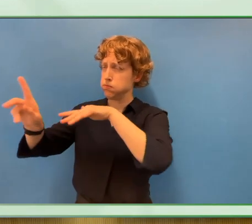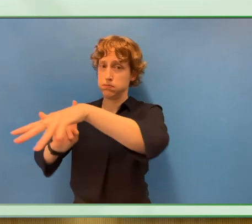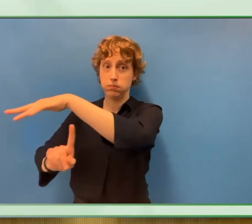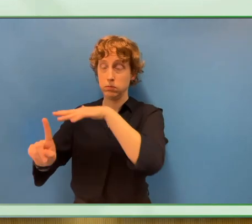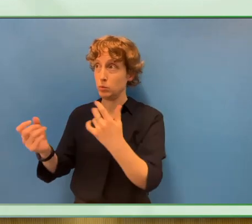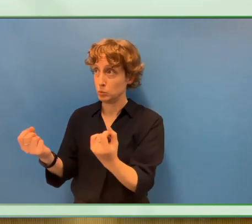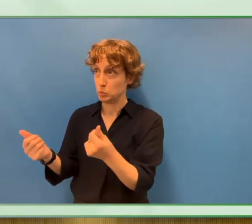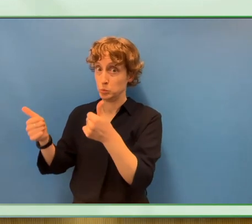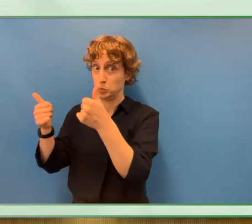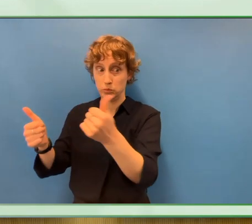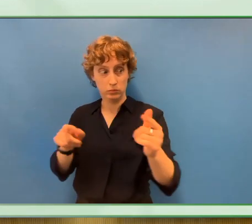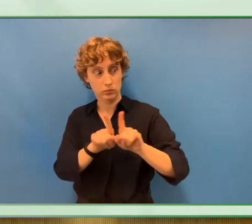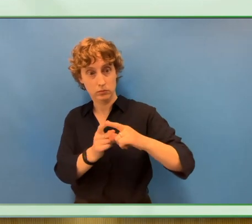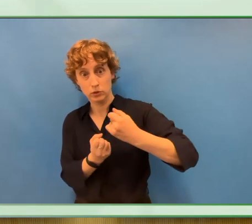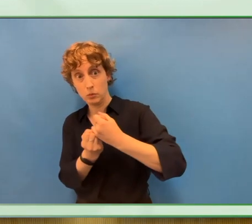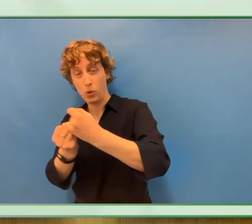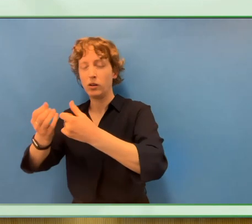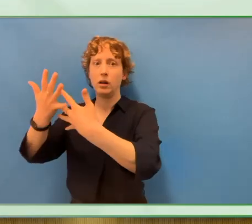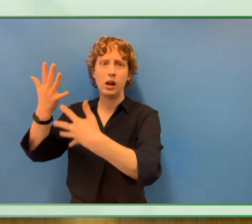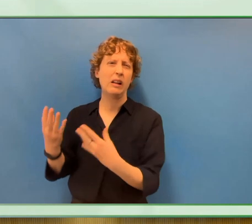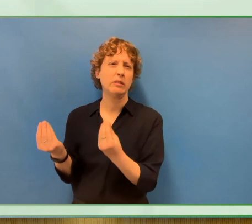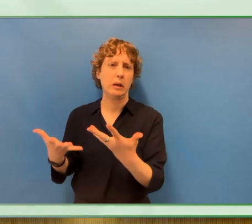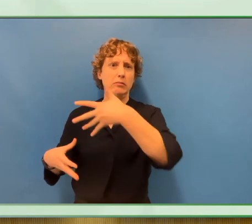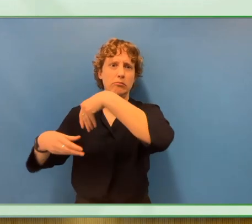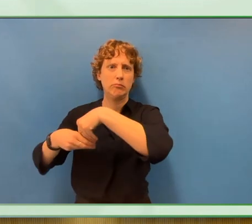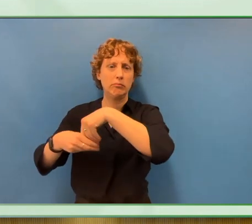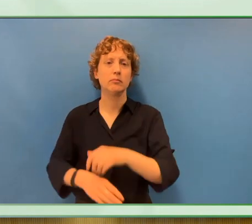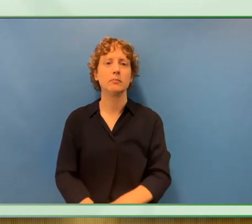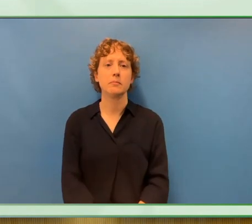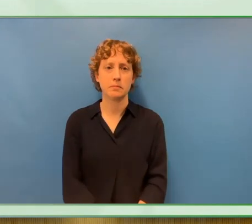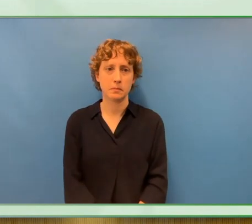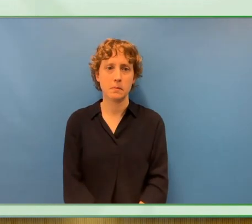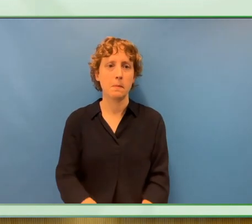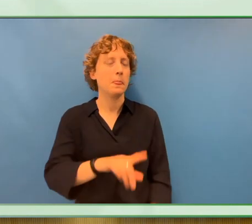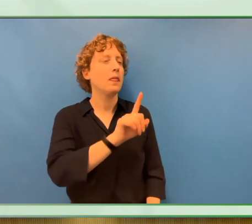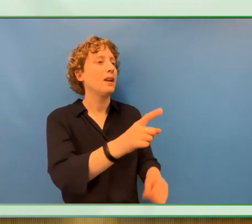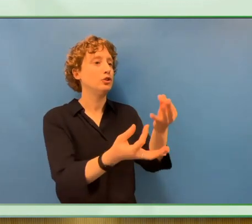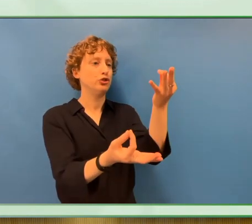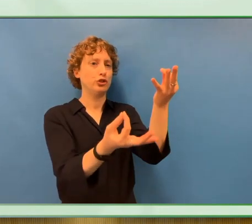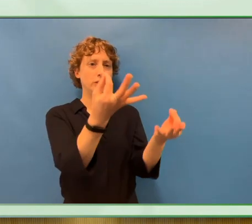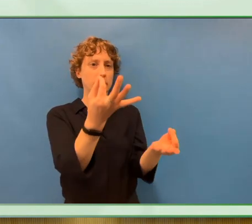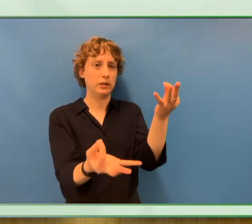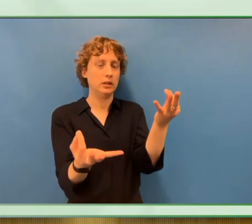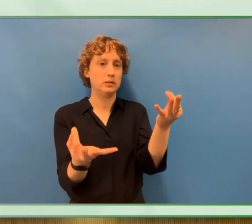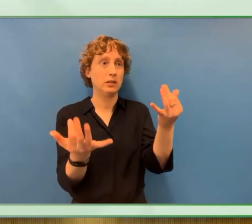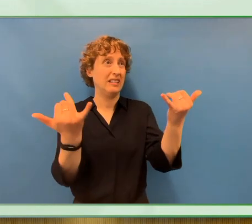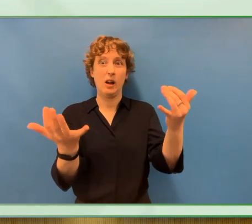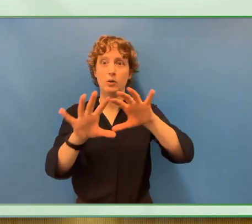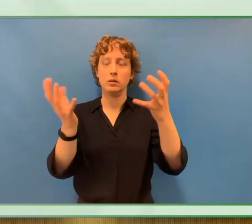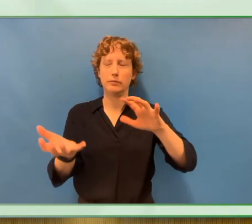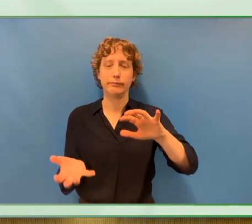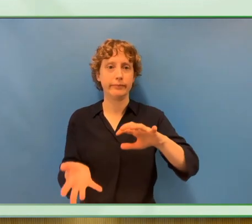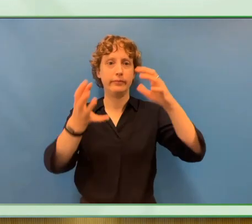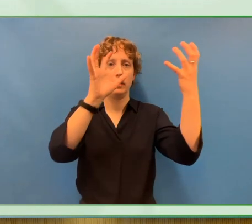and many other things. I don't think we need to go into justice because the world is in a state right now where justice is in some places at